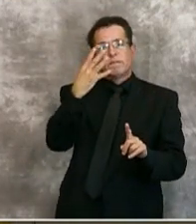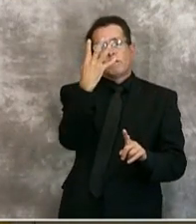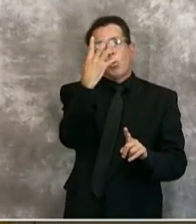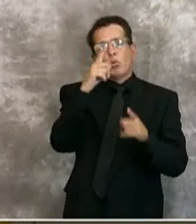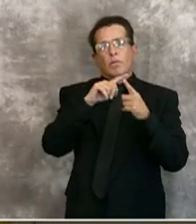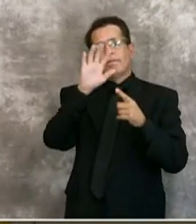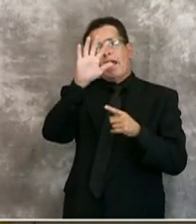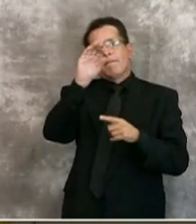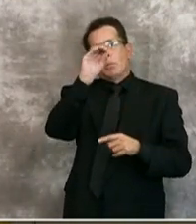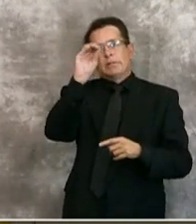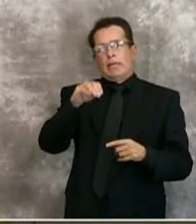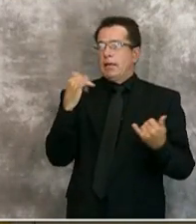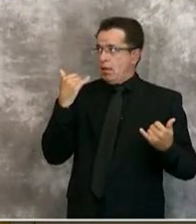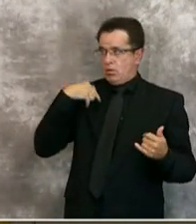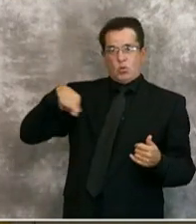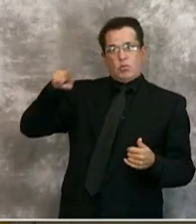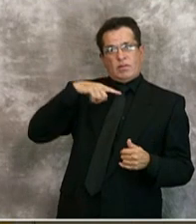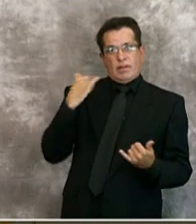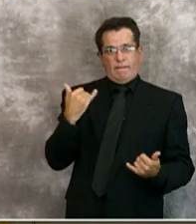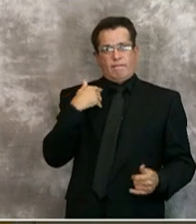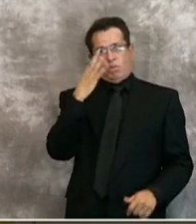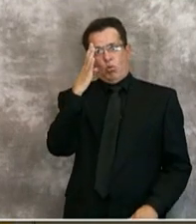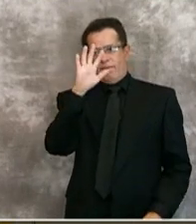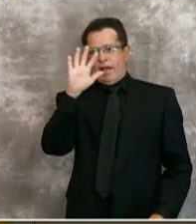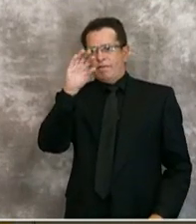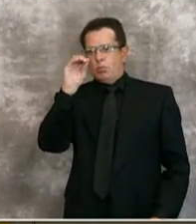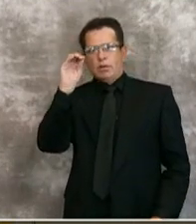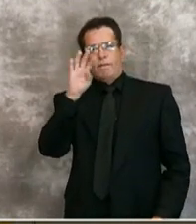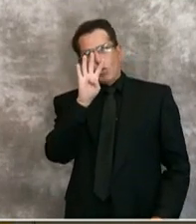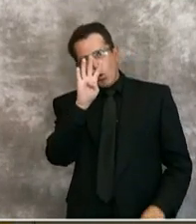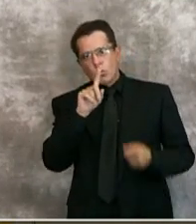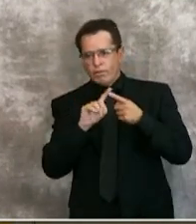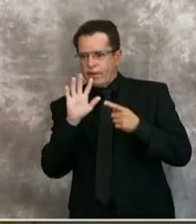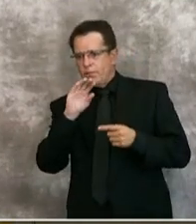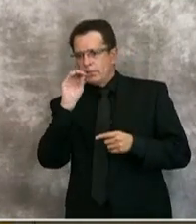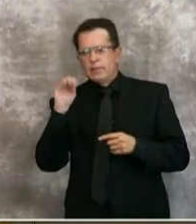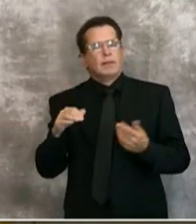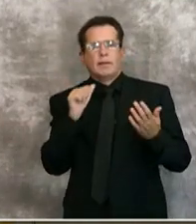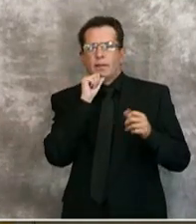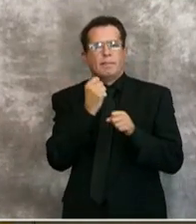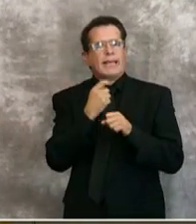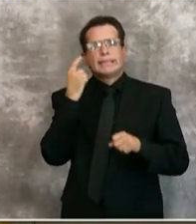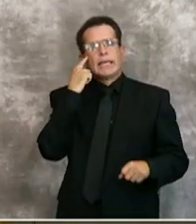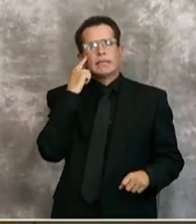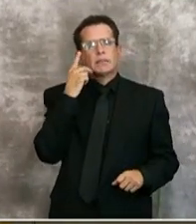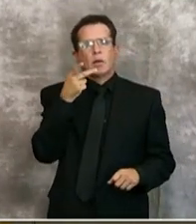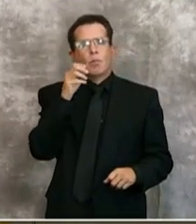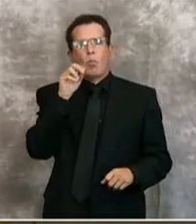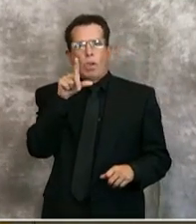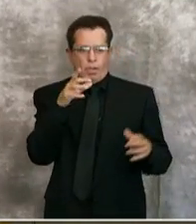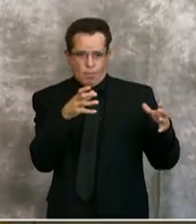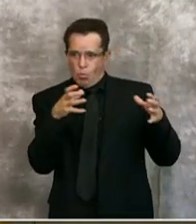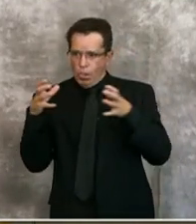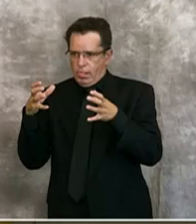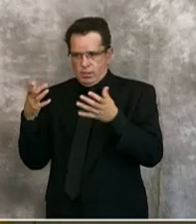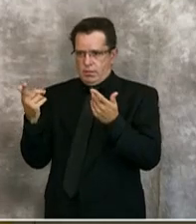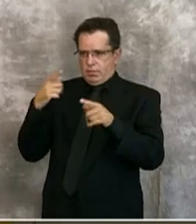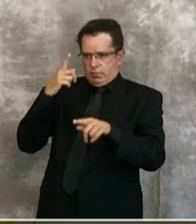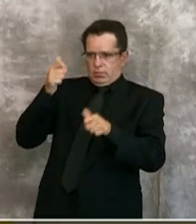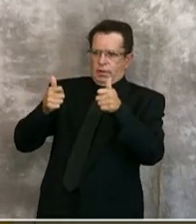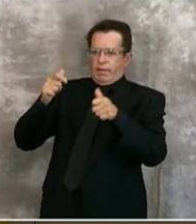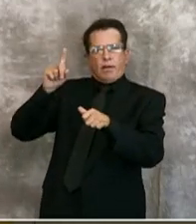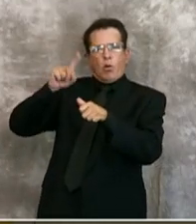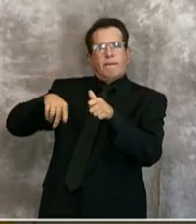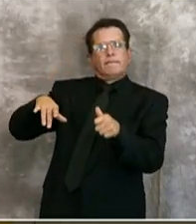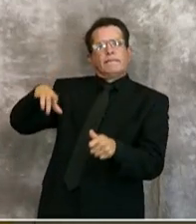which we're at as a community right now, it doesn't make sense to pool. You're just going to basically spend a lot of time chasing. It's